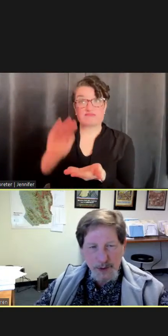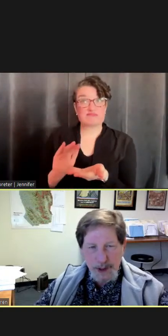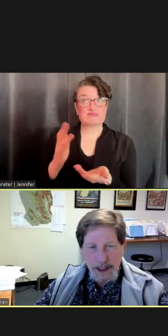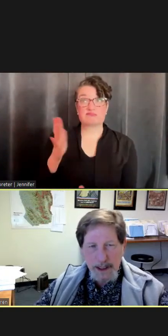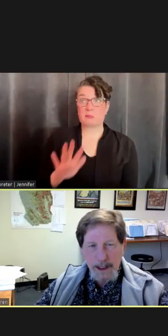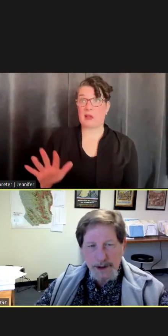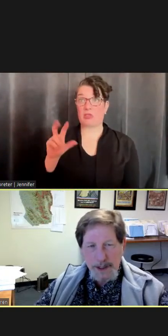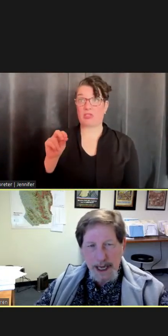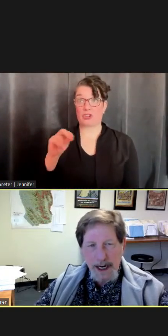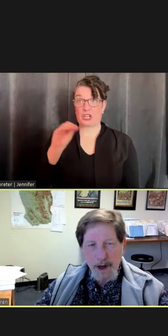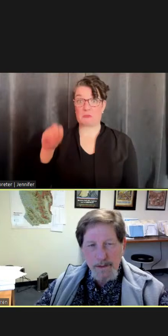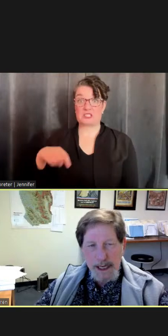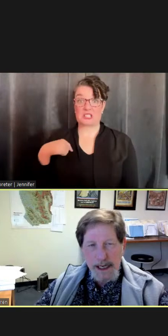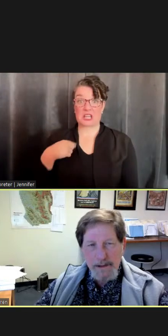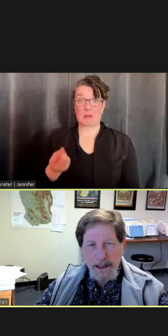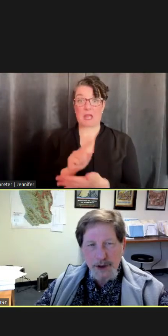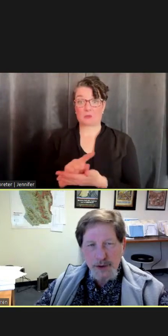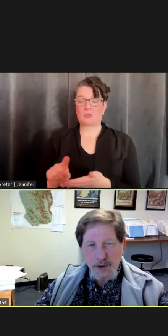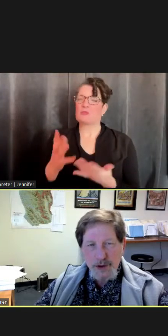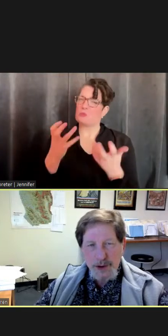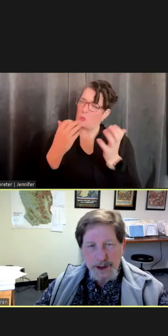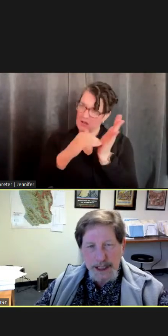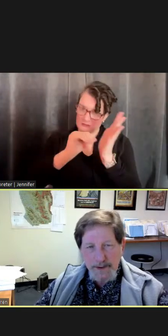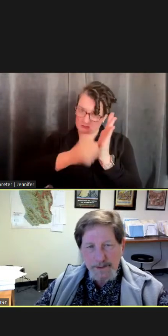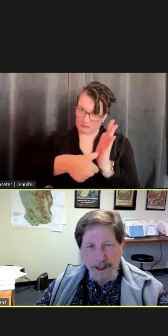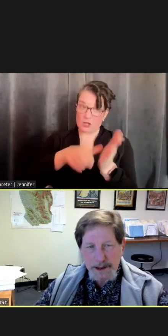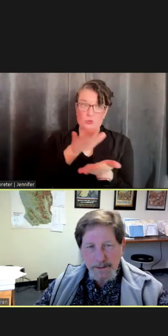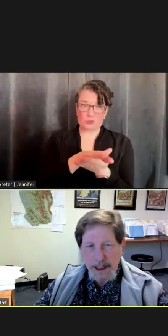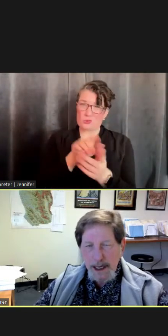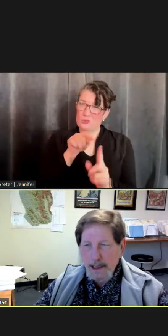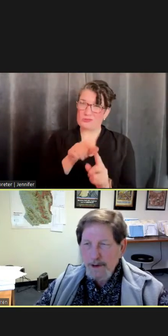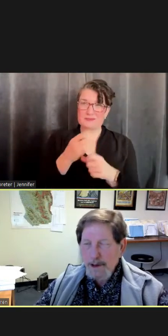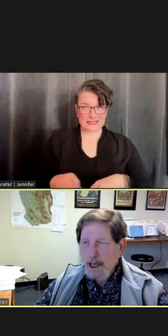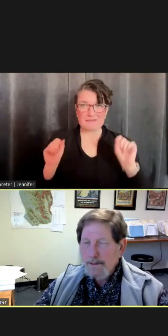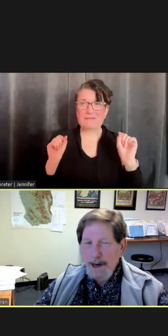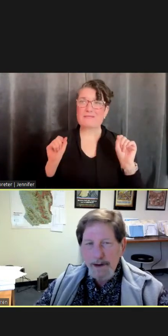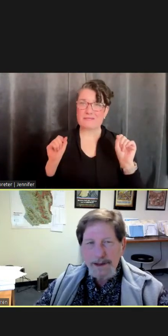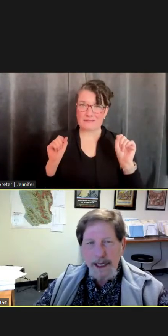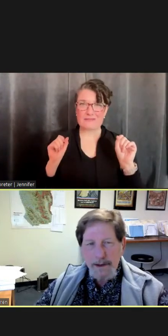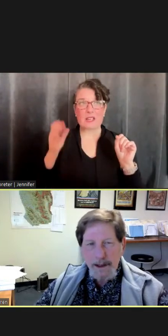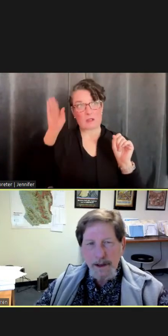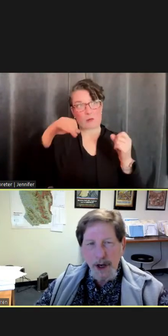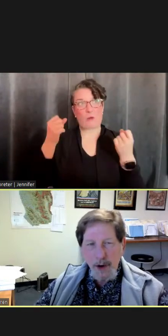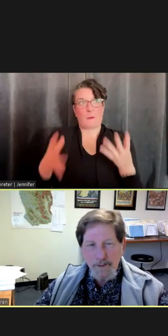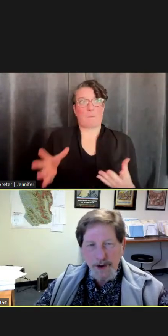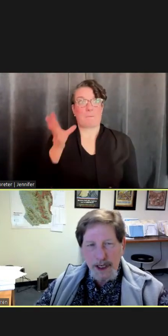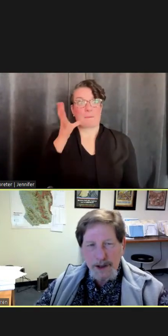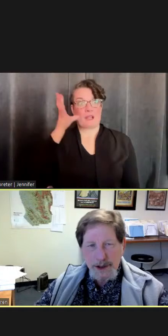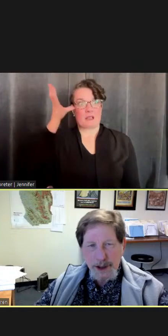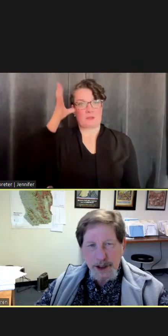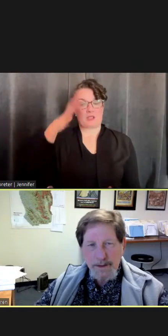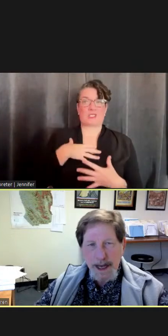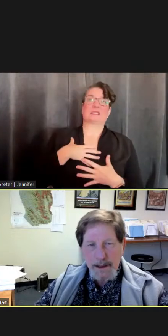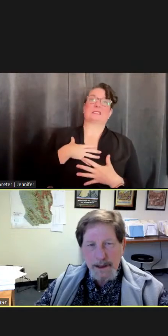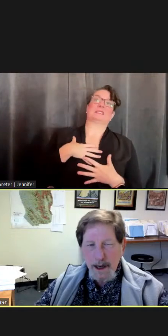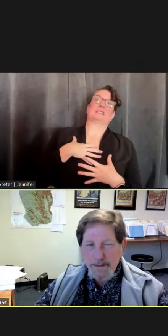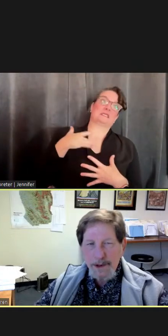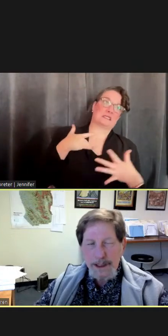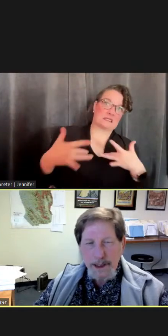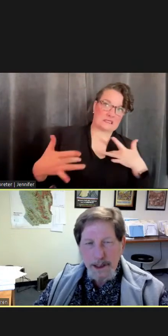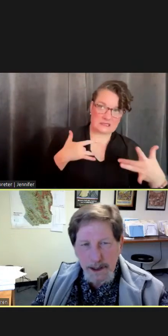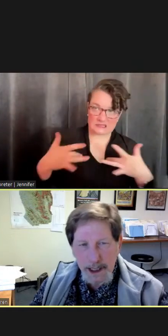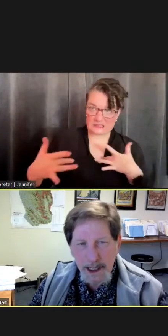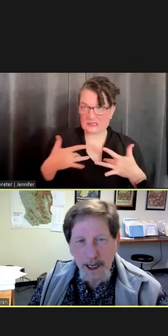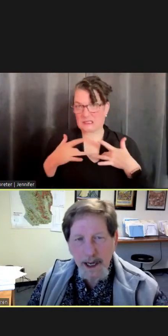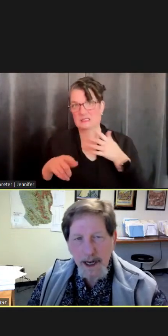the past week. So again, I want to reiterate, the schools are the safest place to be. I know there are a lot of parents out there who are very concerned about the numbers